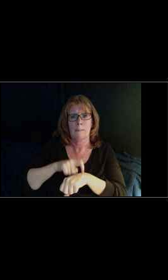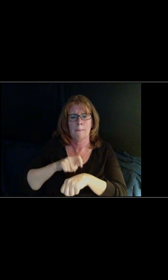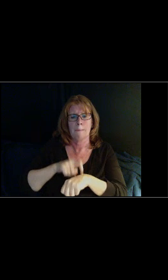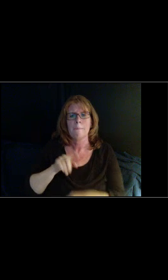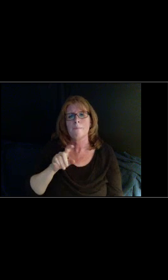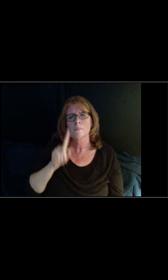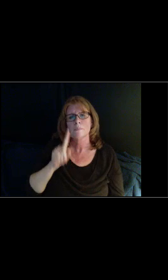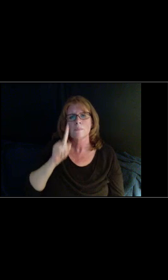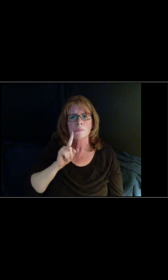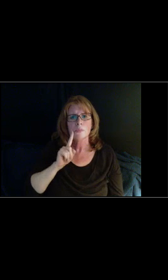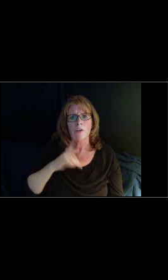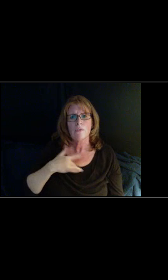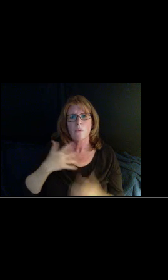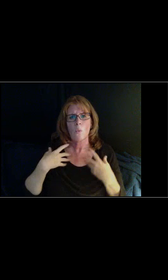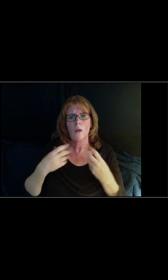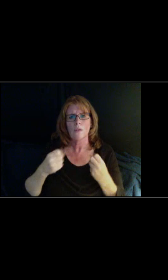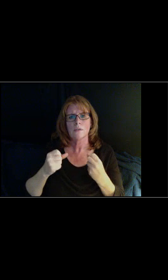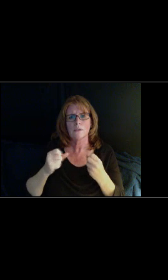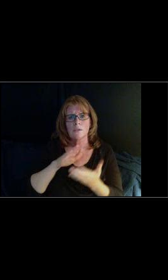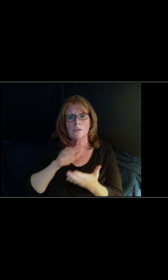the concept of full access.